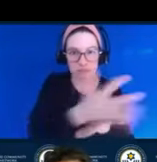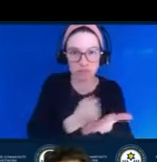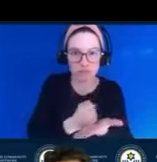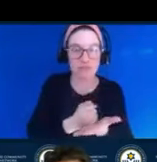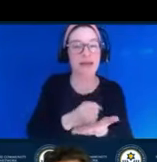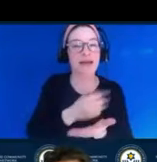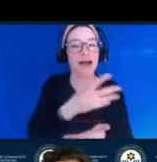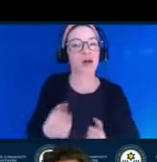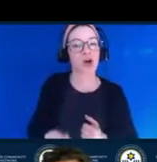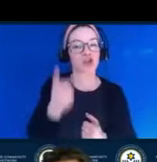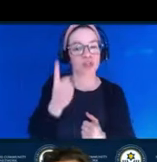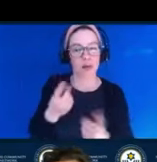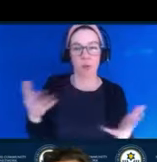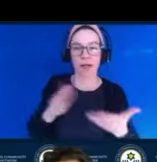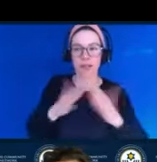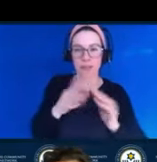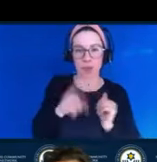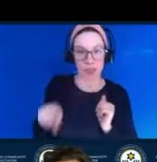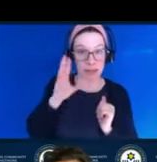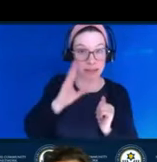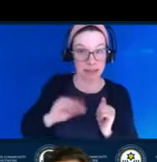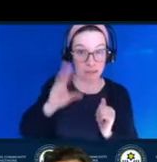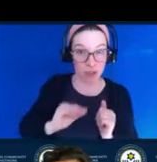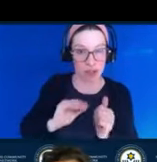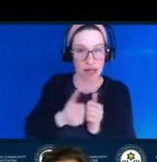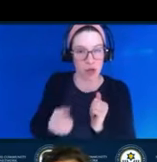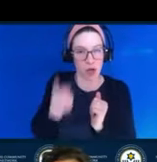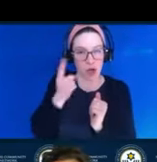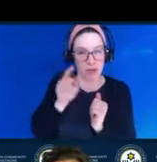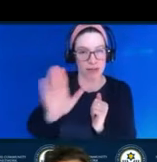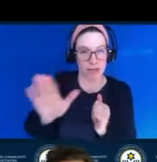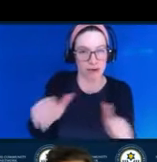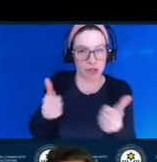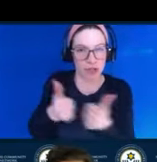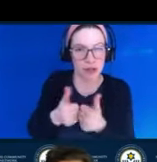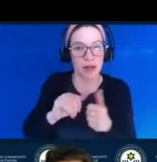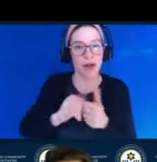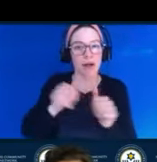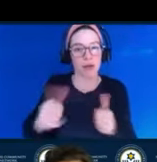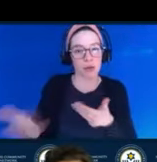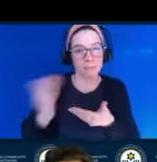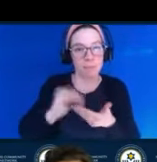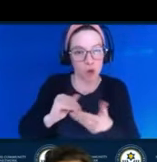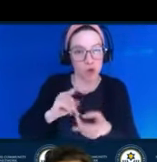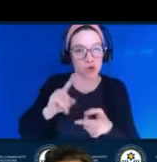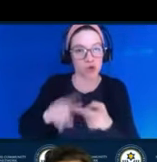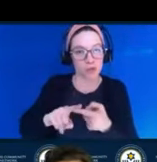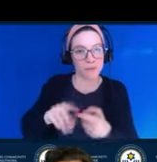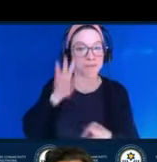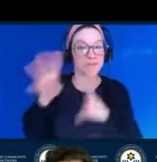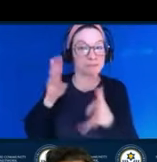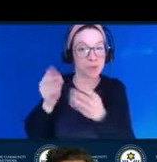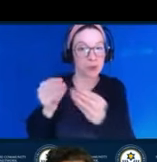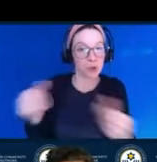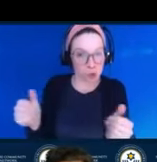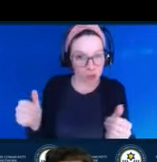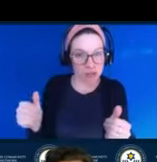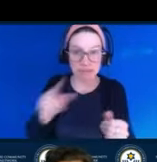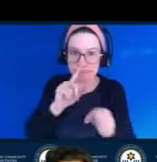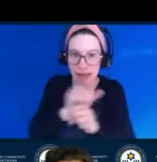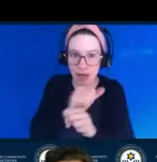then taking that to say next, hey, how do we understand the community? How do we understand their challenges? And how can we partner to create solutions? And how can we actually be